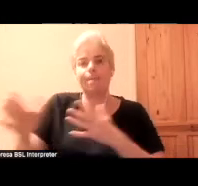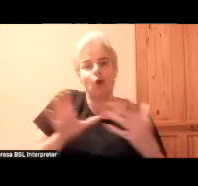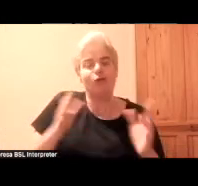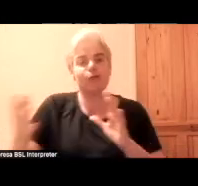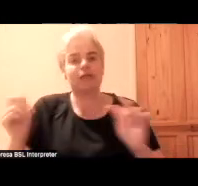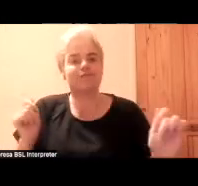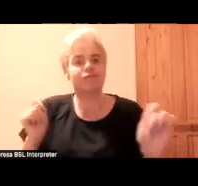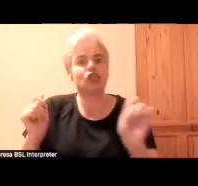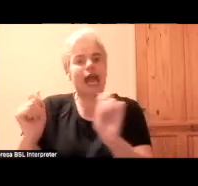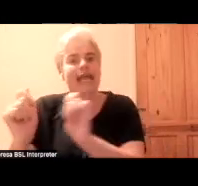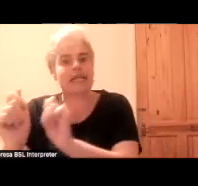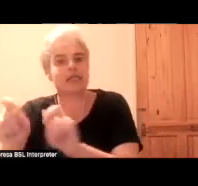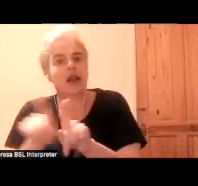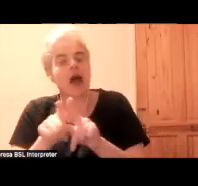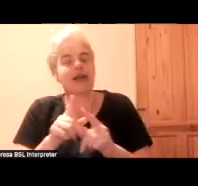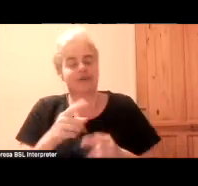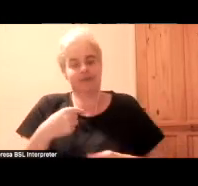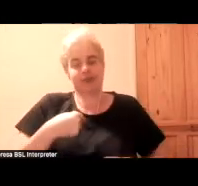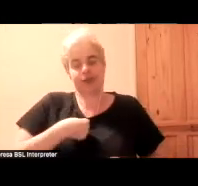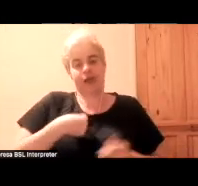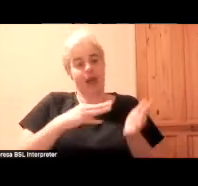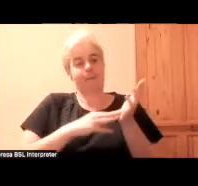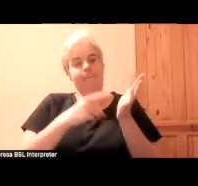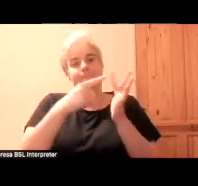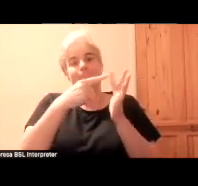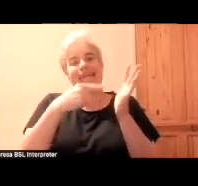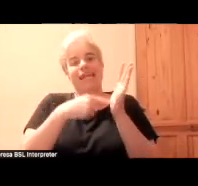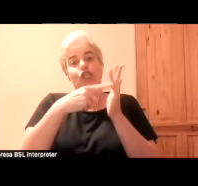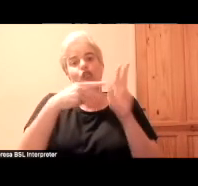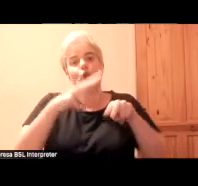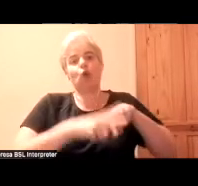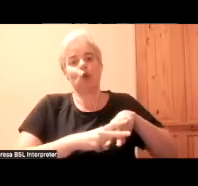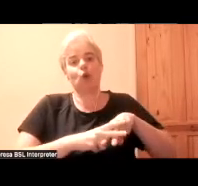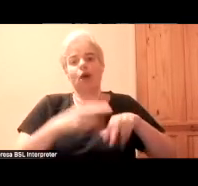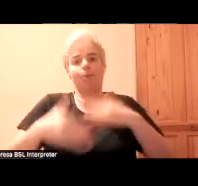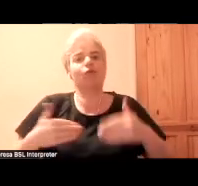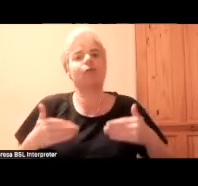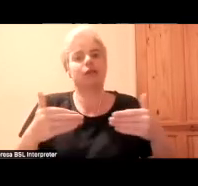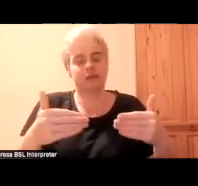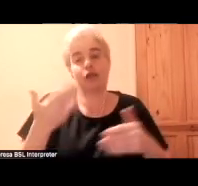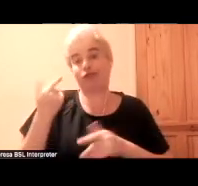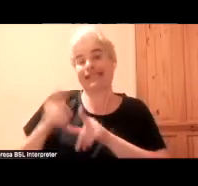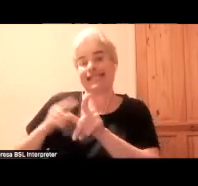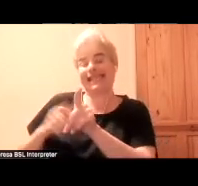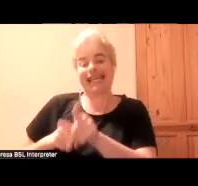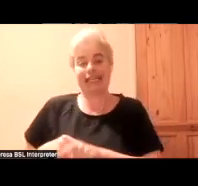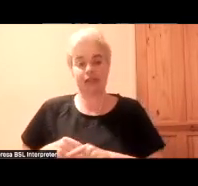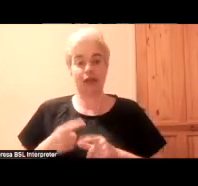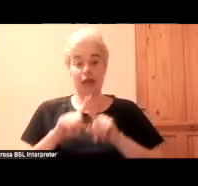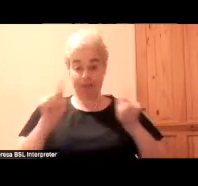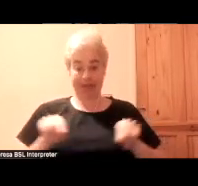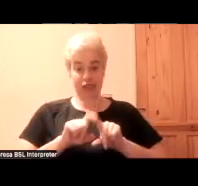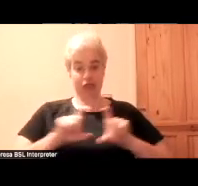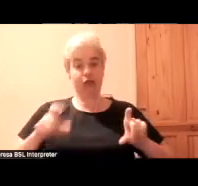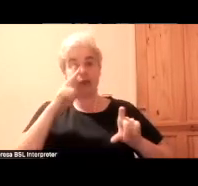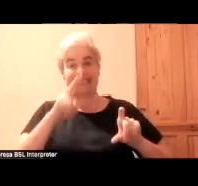change, such as the Me Too movement of recent years. In the bottom of this picture, you can see some of